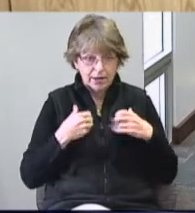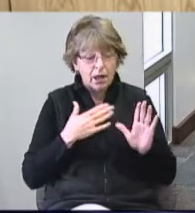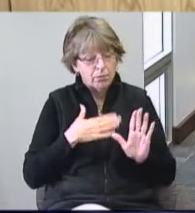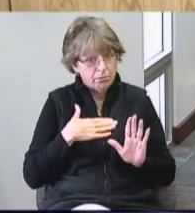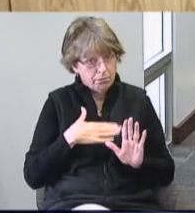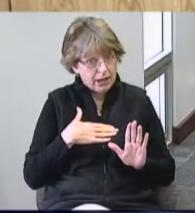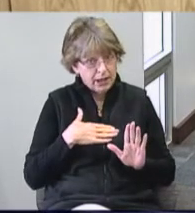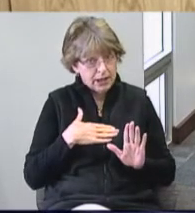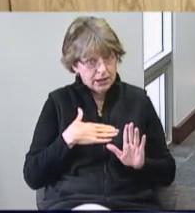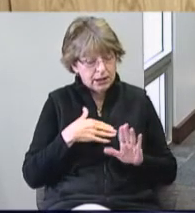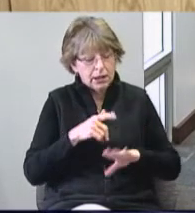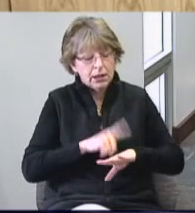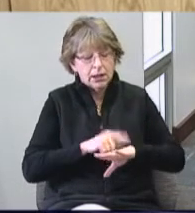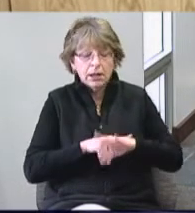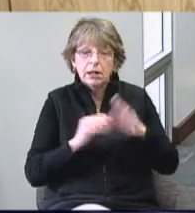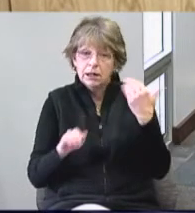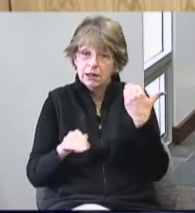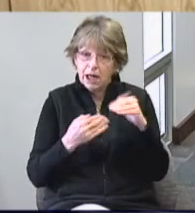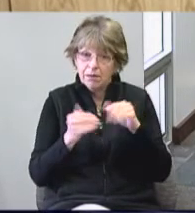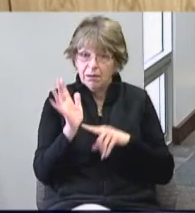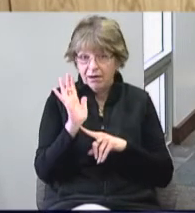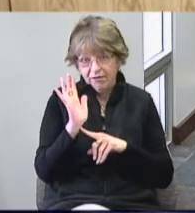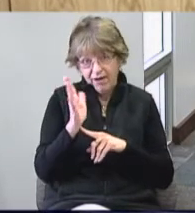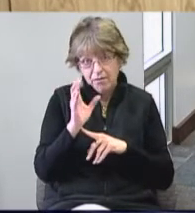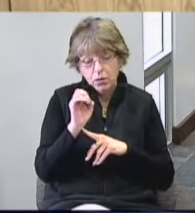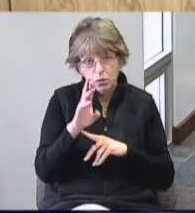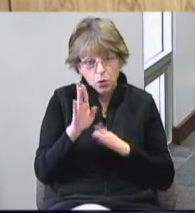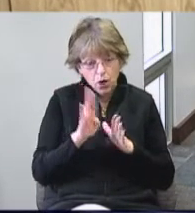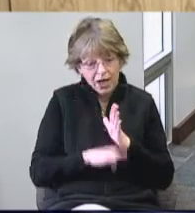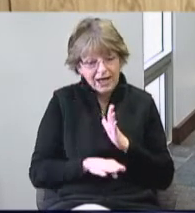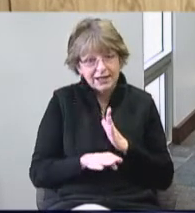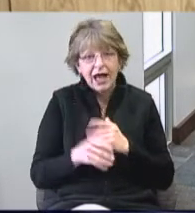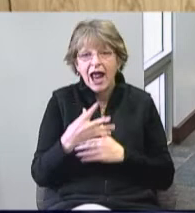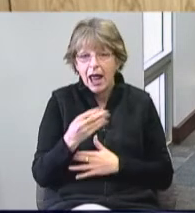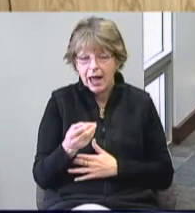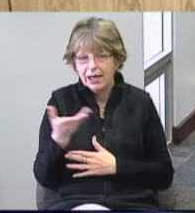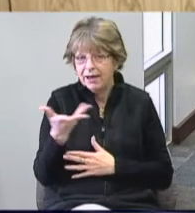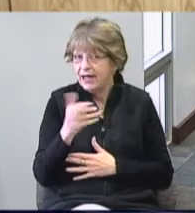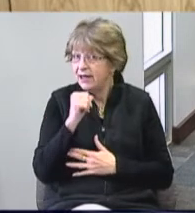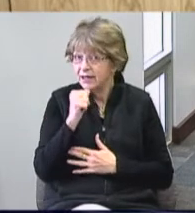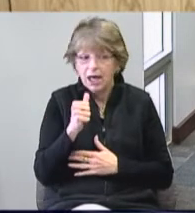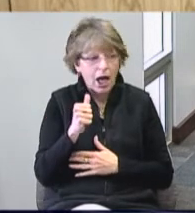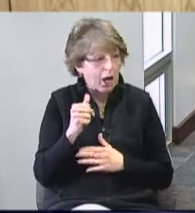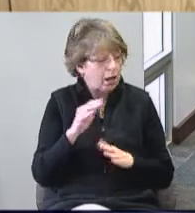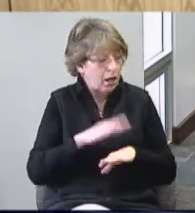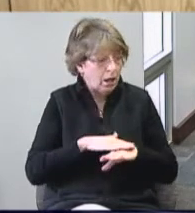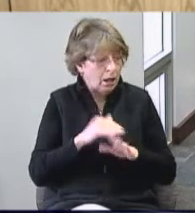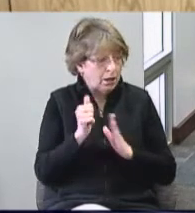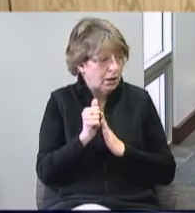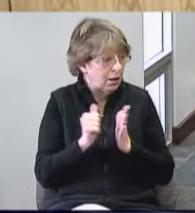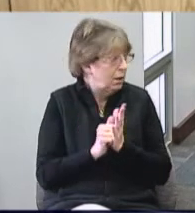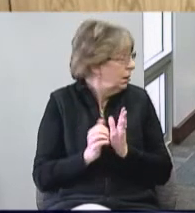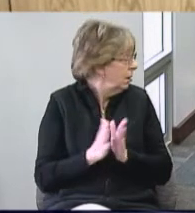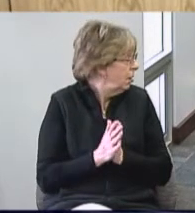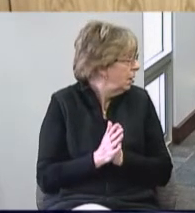your remarks to 5 minutes or less and to items that are not on the agenda. Jade, I'd like to start out today if I